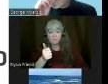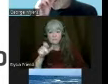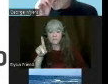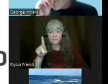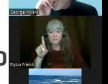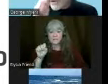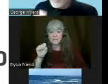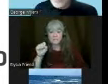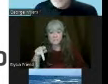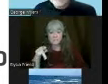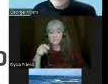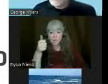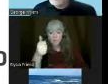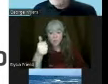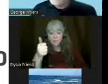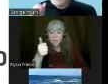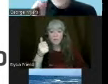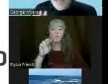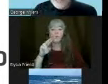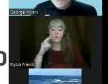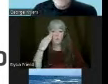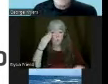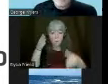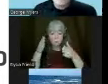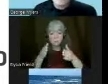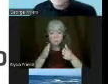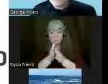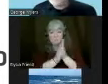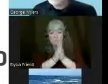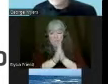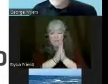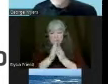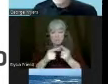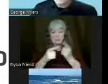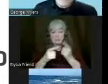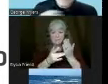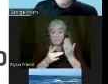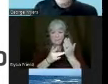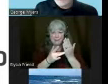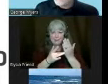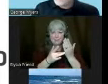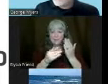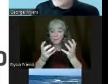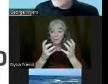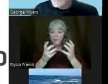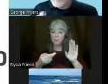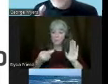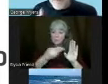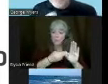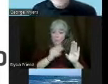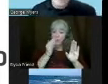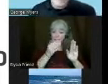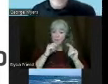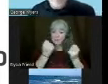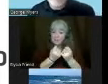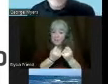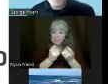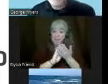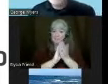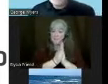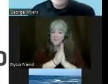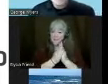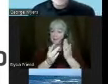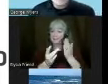DSP yourself, or you know someone who is passionate about technology and would like to join our team and be a tech